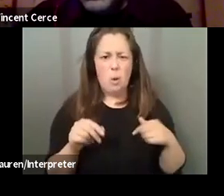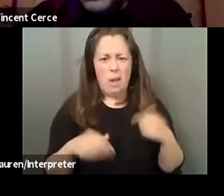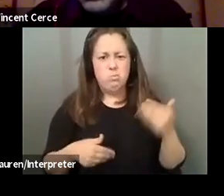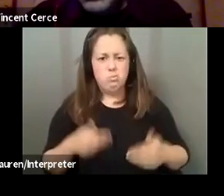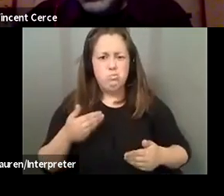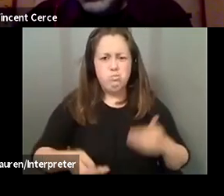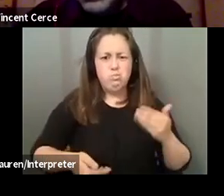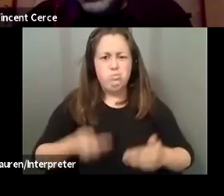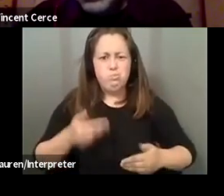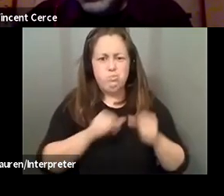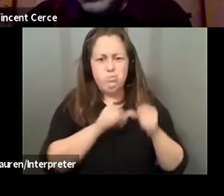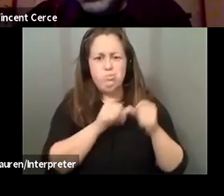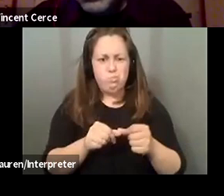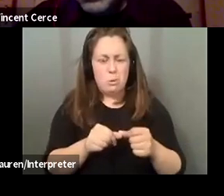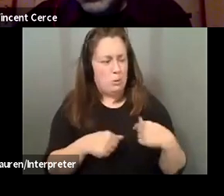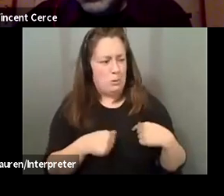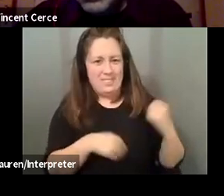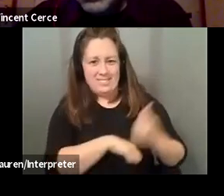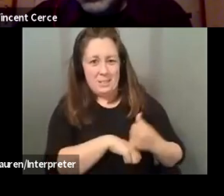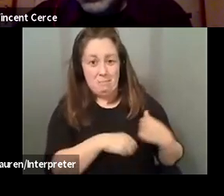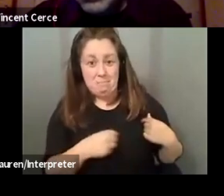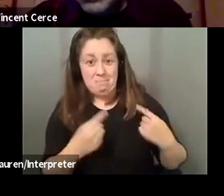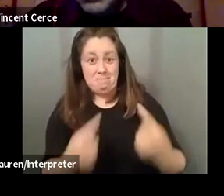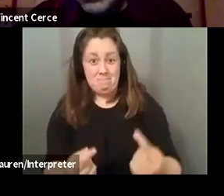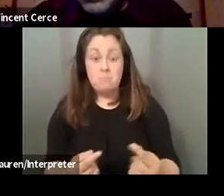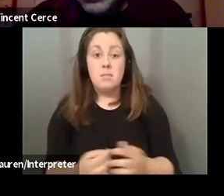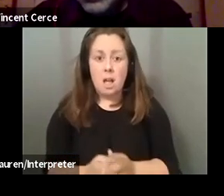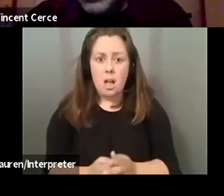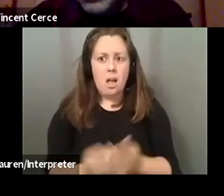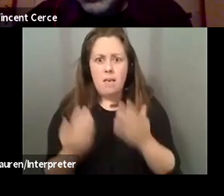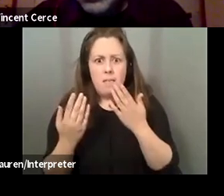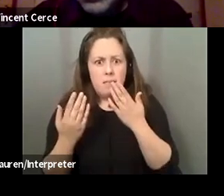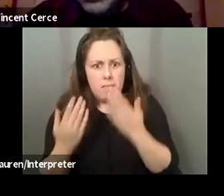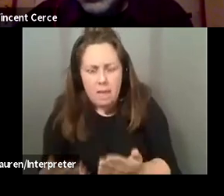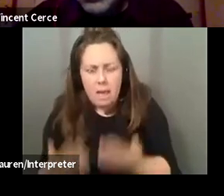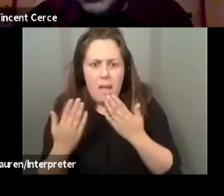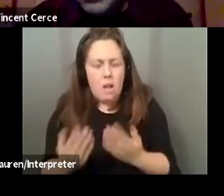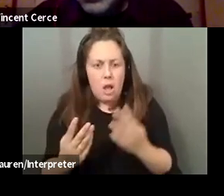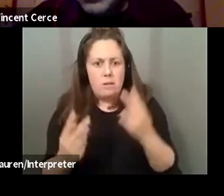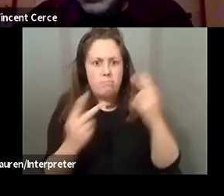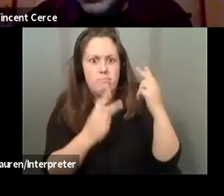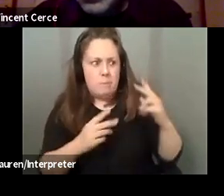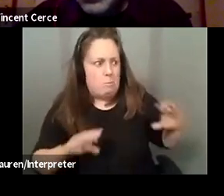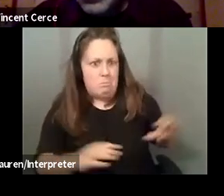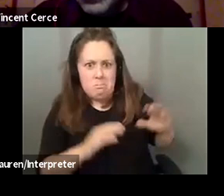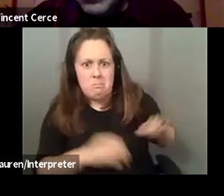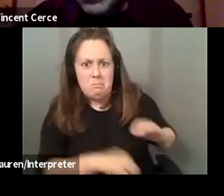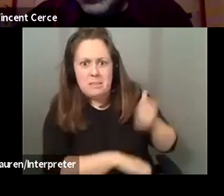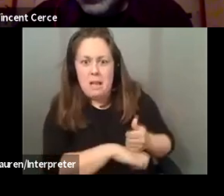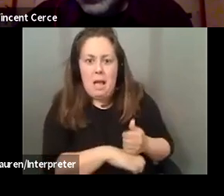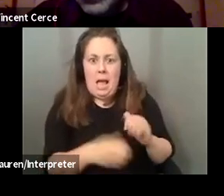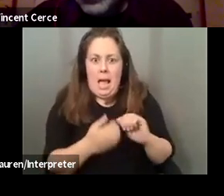because we started this long before. And thank goodness we did, because whoever would have had the foresight to see what was coming down the pike.